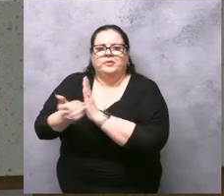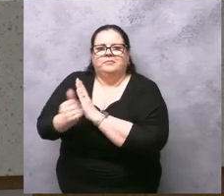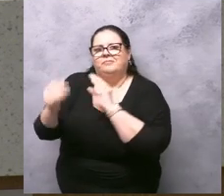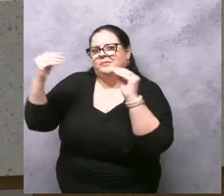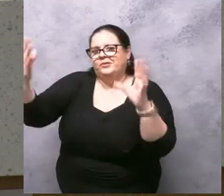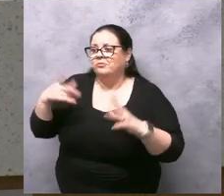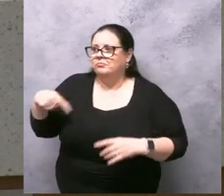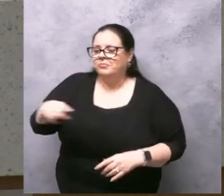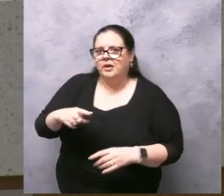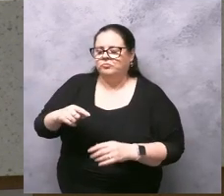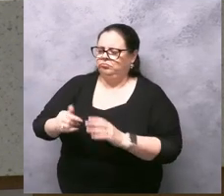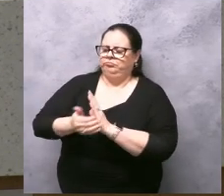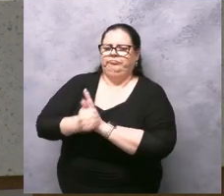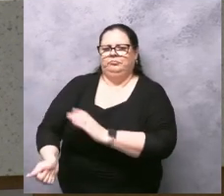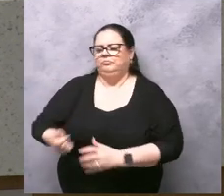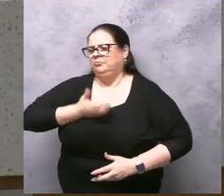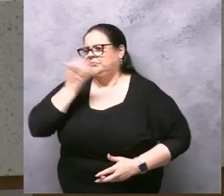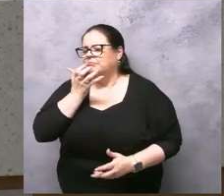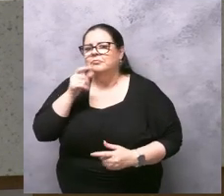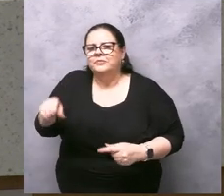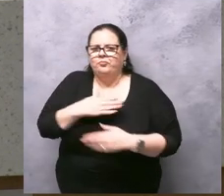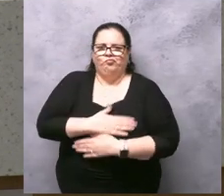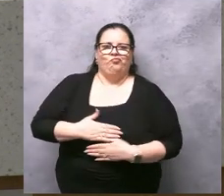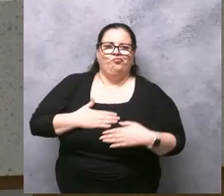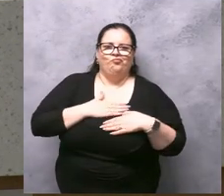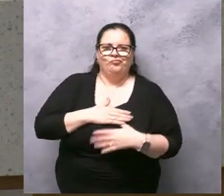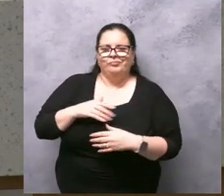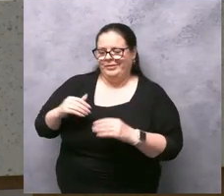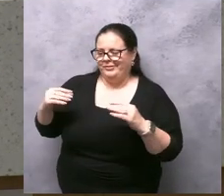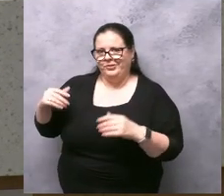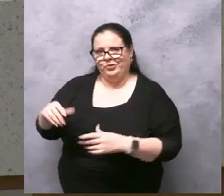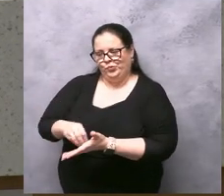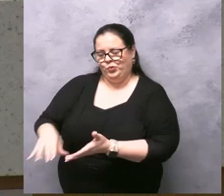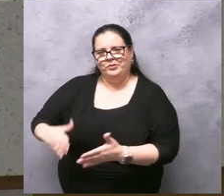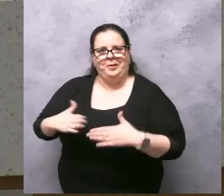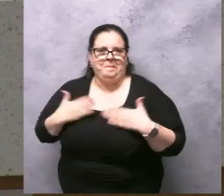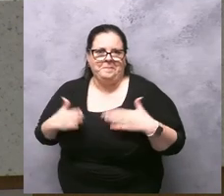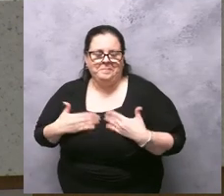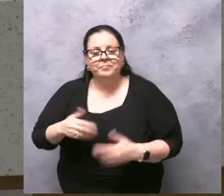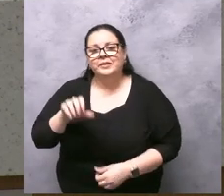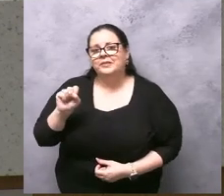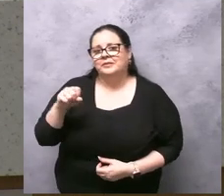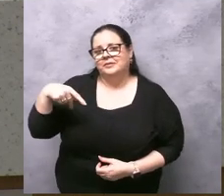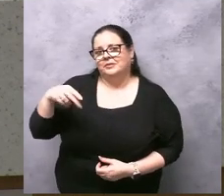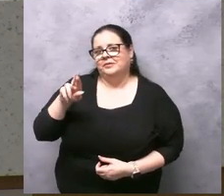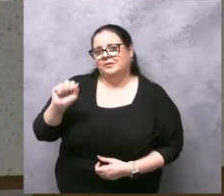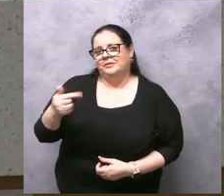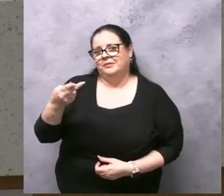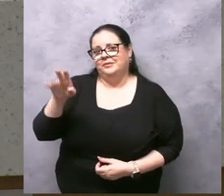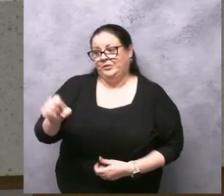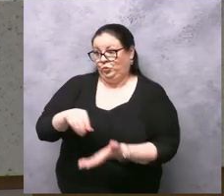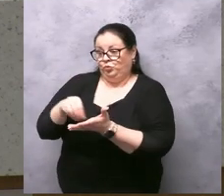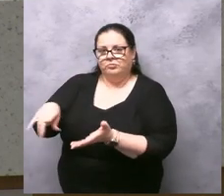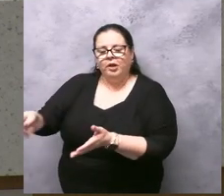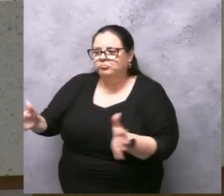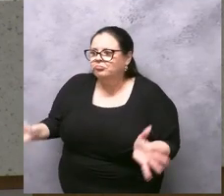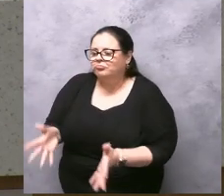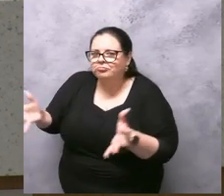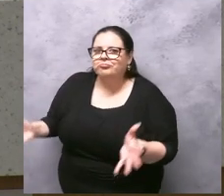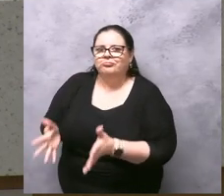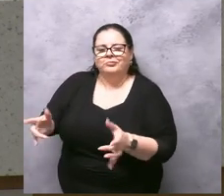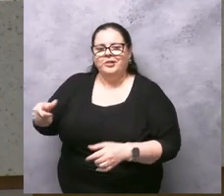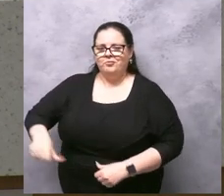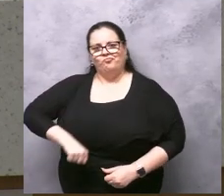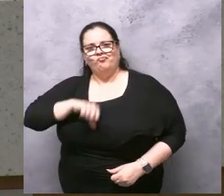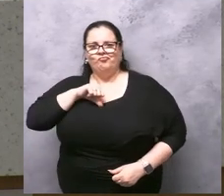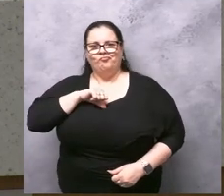demonstrate a strong craft, and you could tell that they enjoy teaching. They're happy little learners. At Sprague Middle School, the students are encouraged in their leadership, and they're very proud